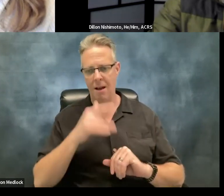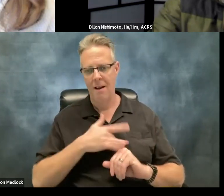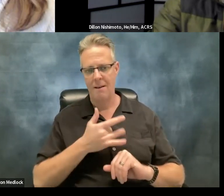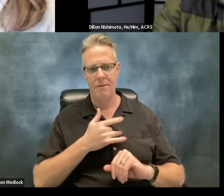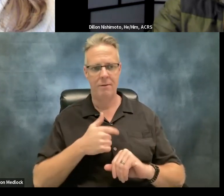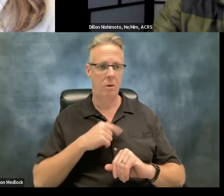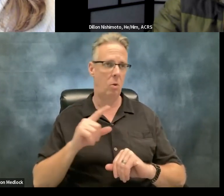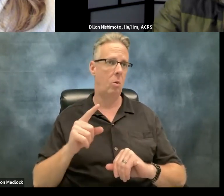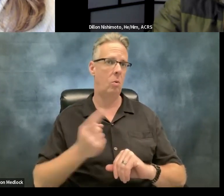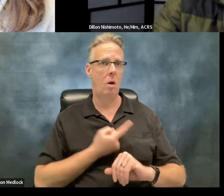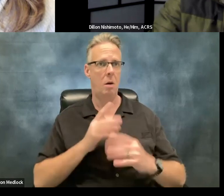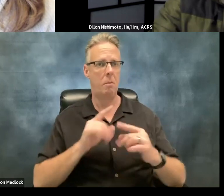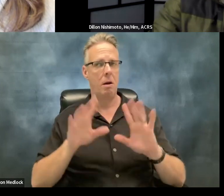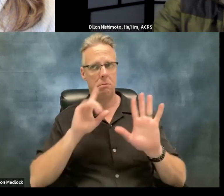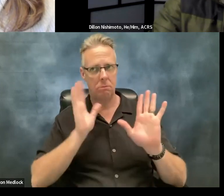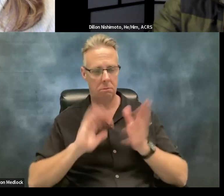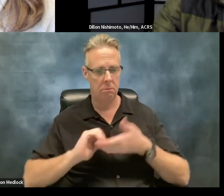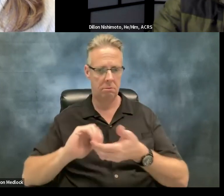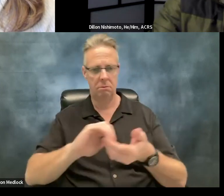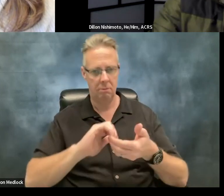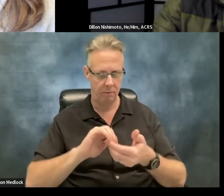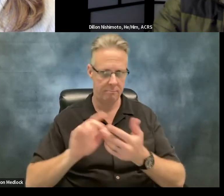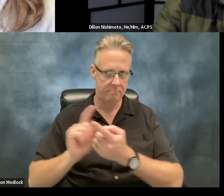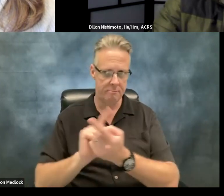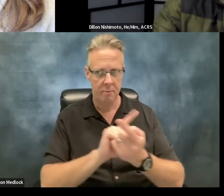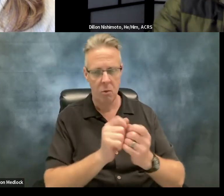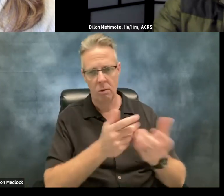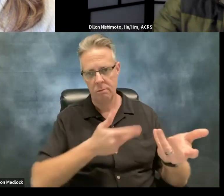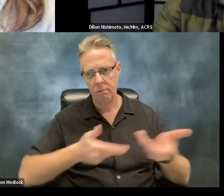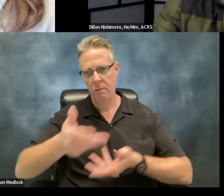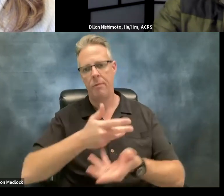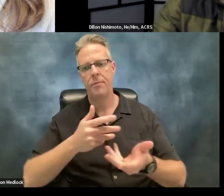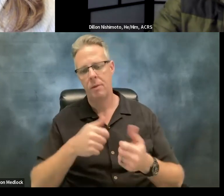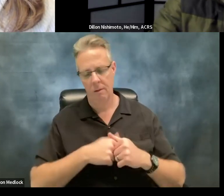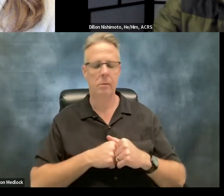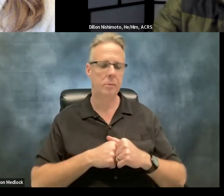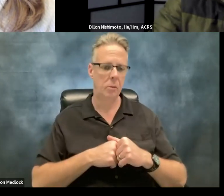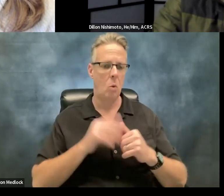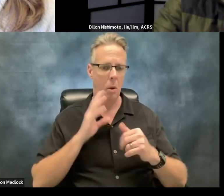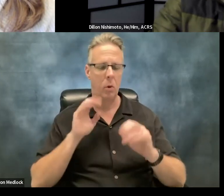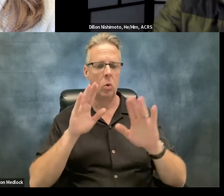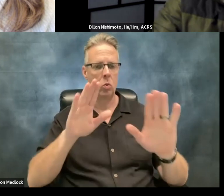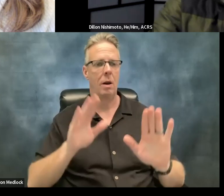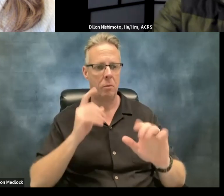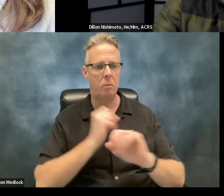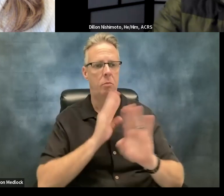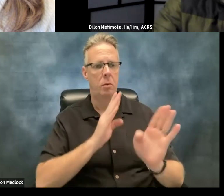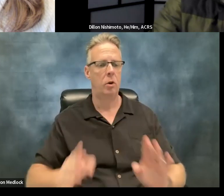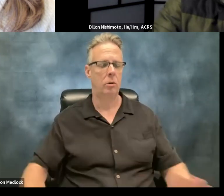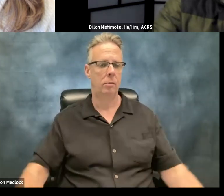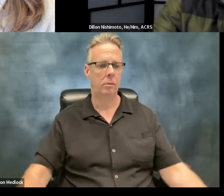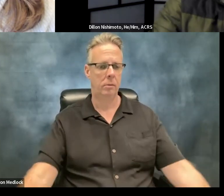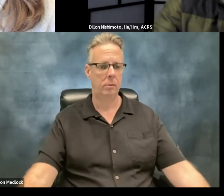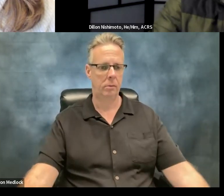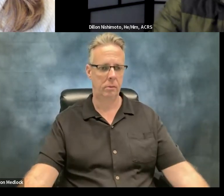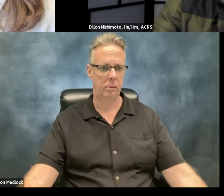one lone voice there, but really connect with other colleagues and constituents. That would be a great way to prepare for this conversation.